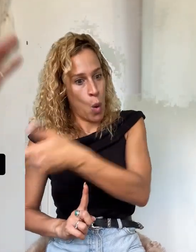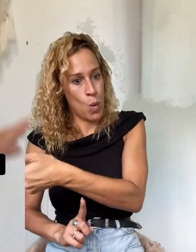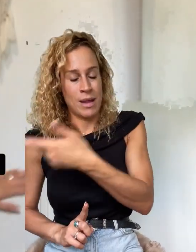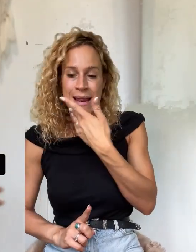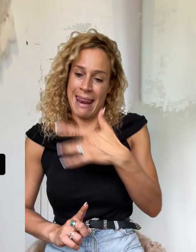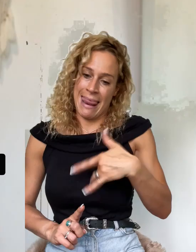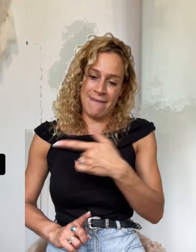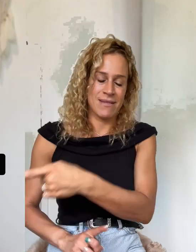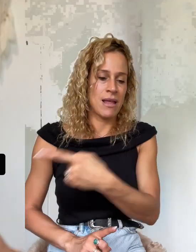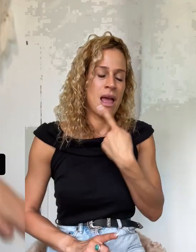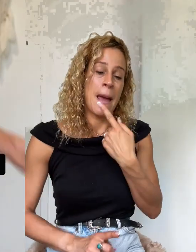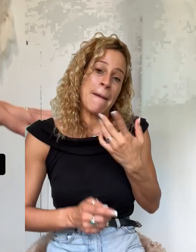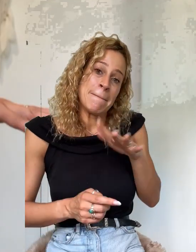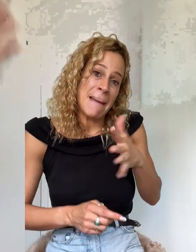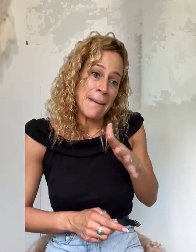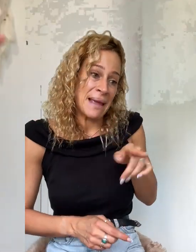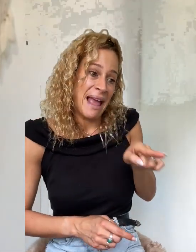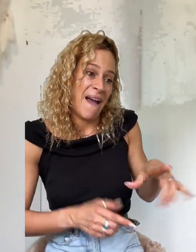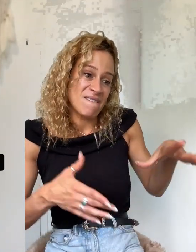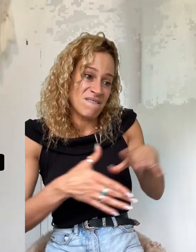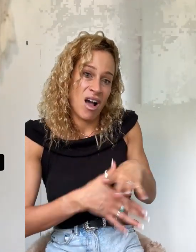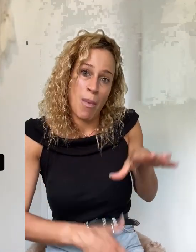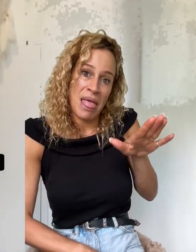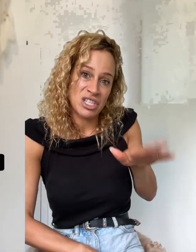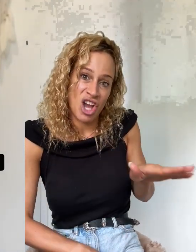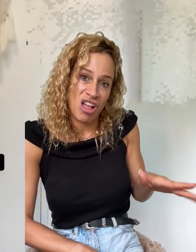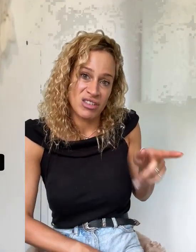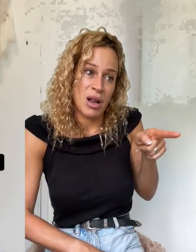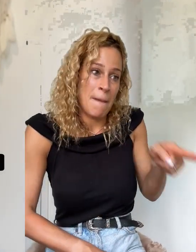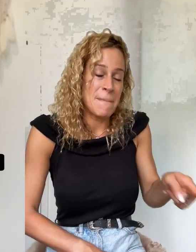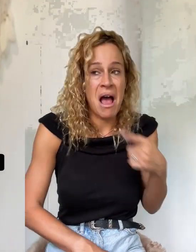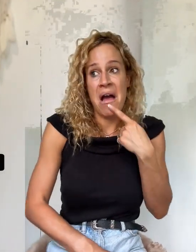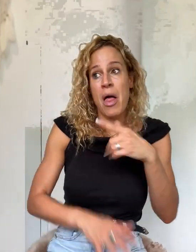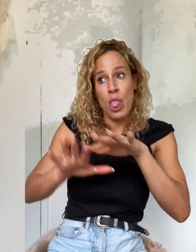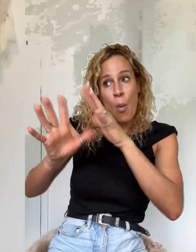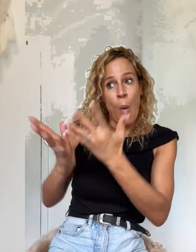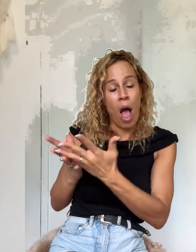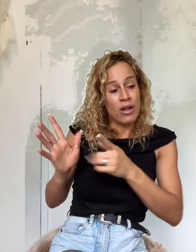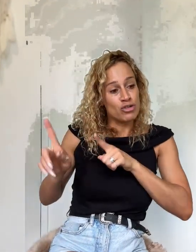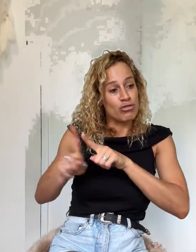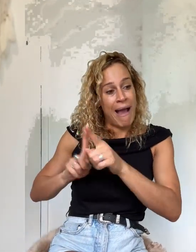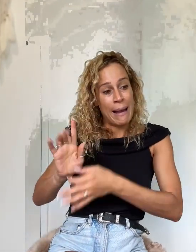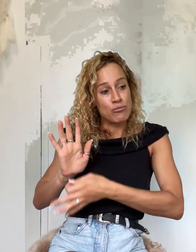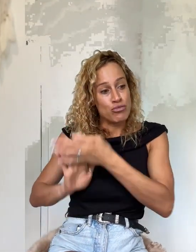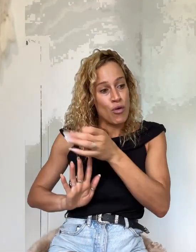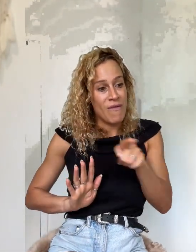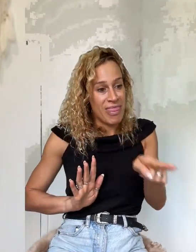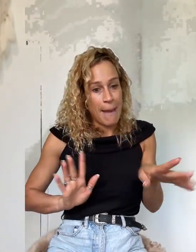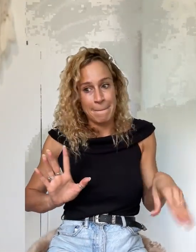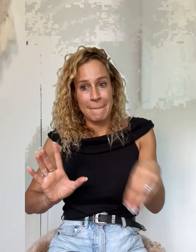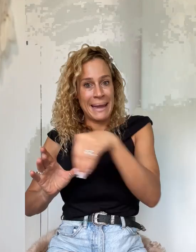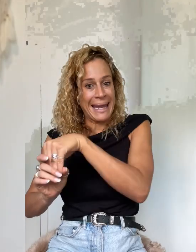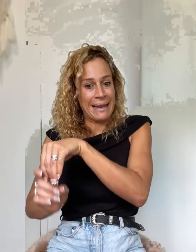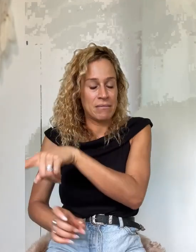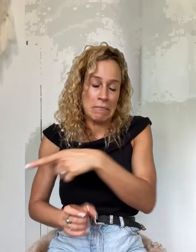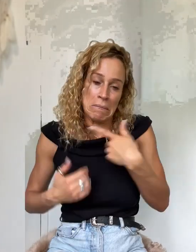up, throughout their childhood. But at least I would have tried to have made the world a better place, more inclusive, So